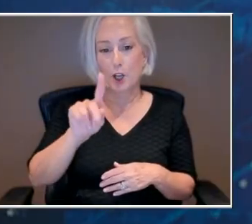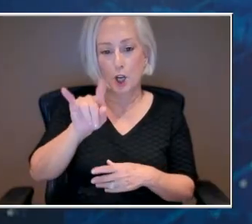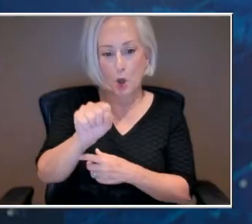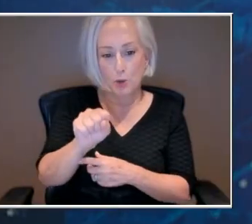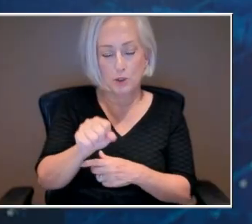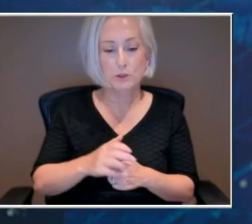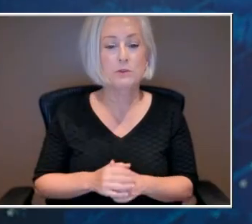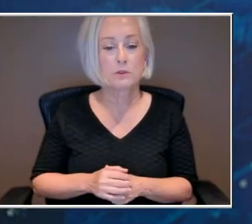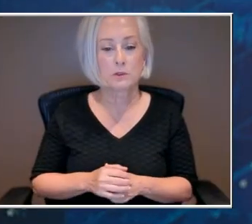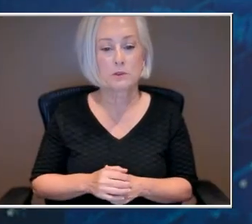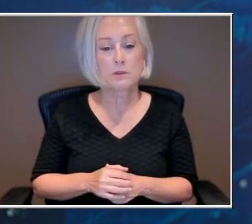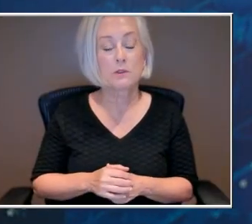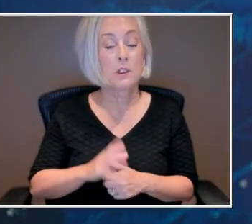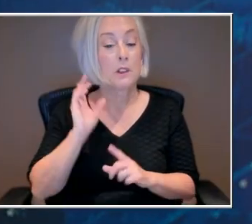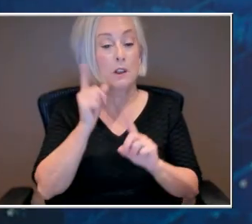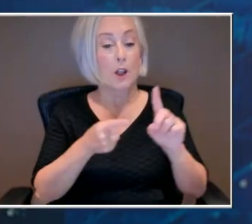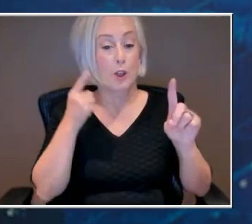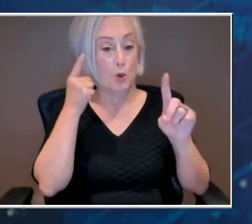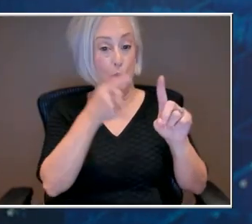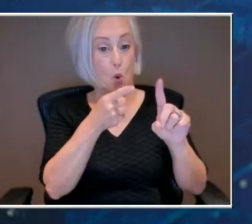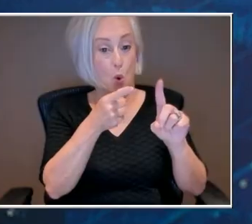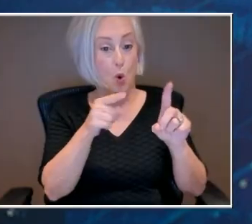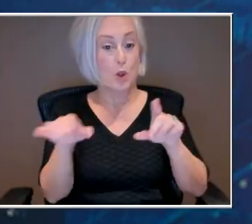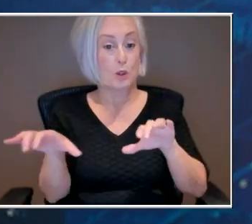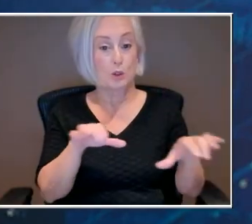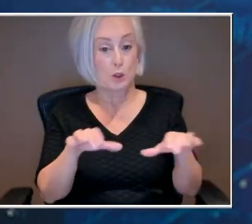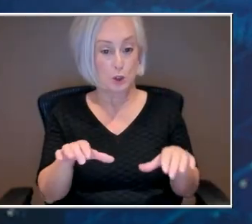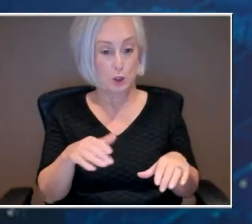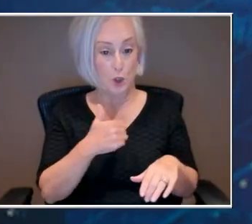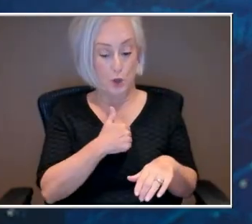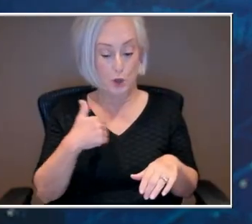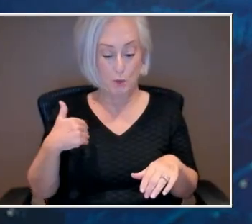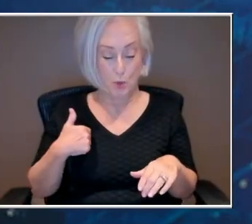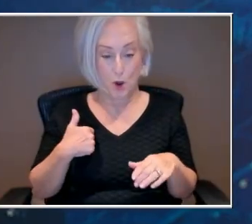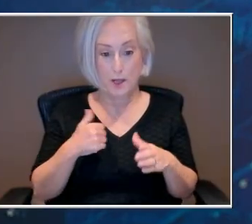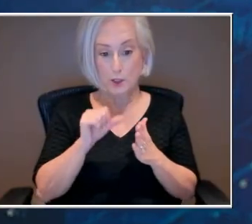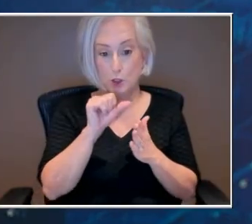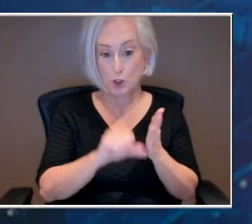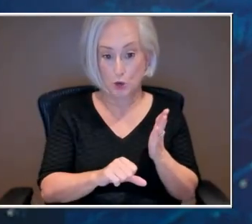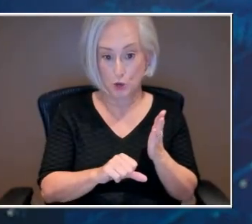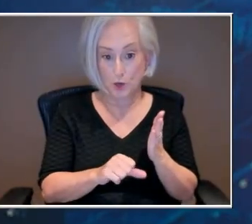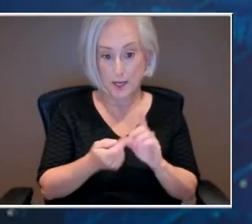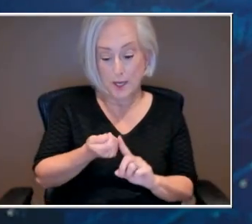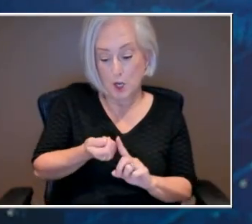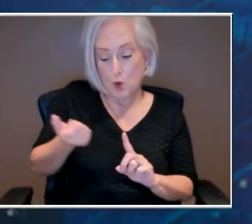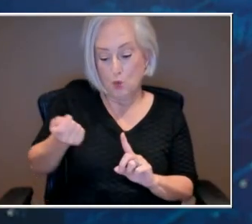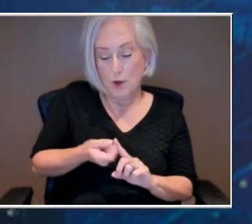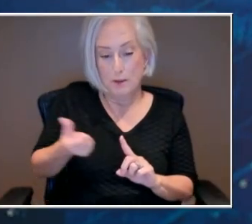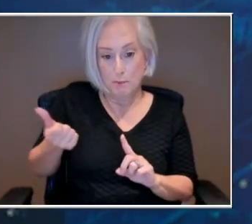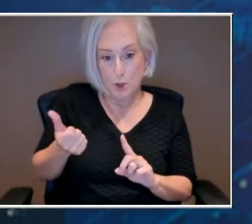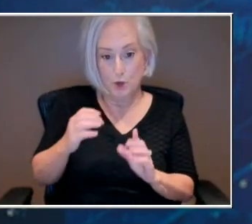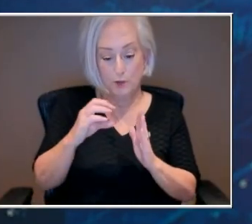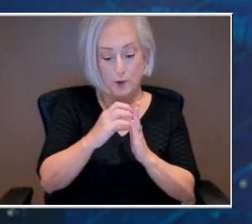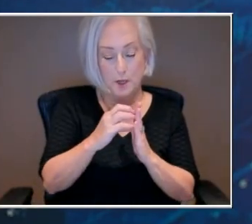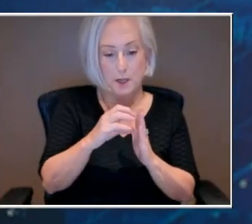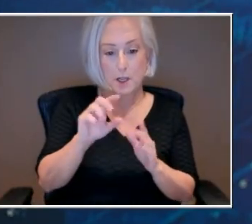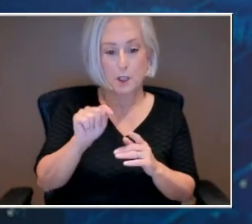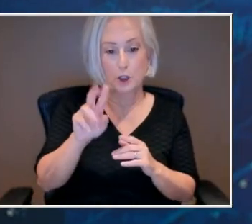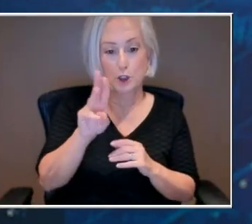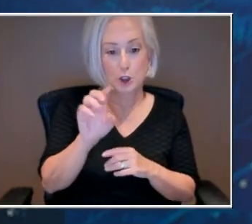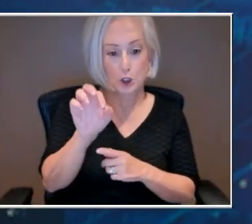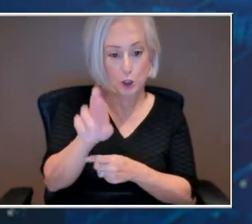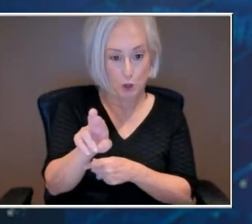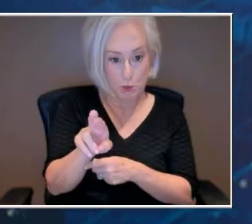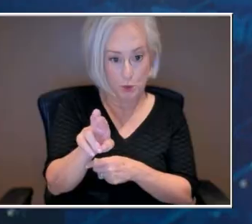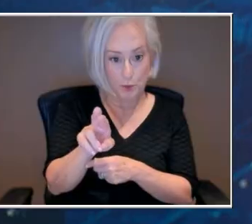So our goal in doing the breast portion of the operation really is to remove the primary tumor site. We know that